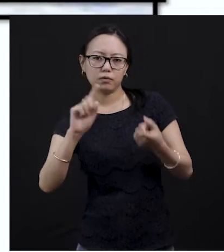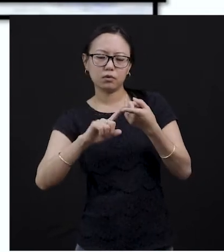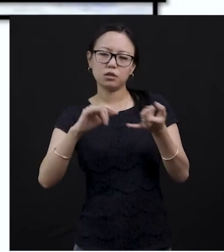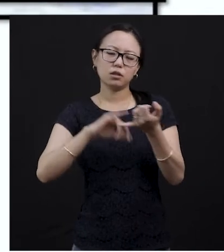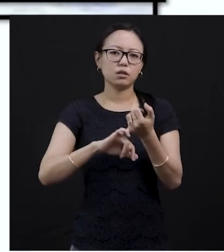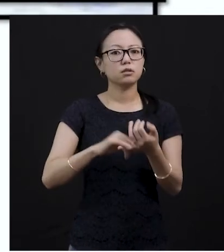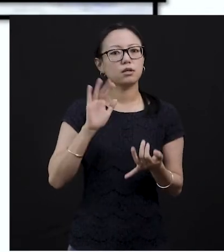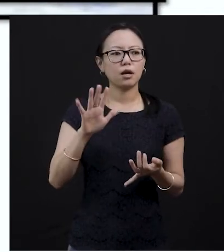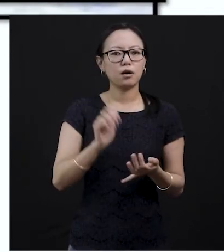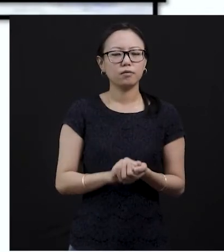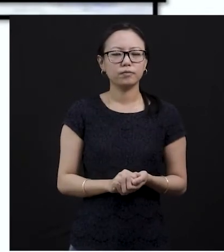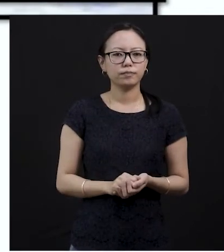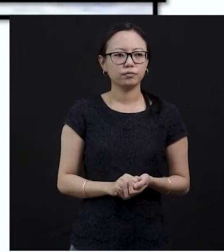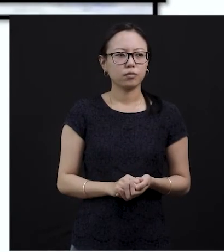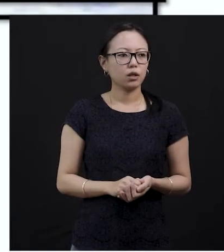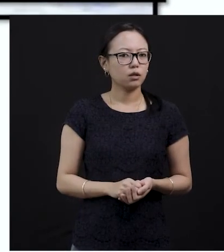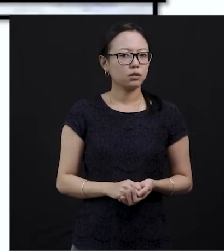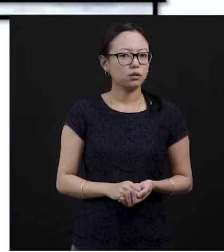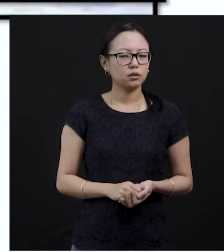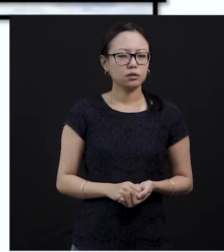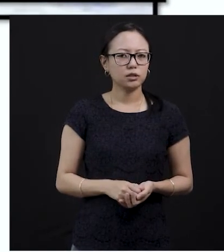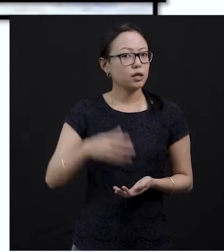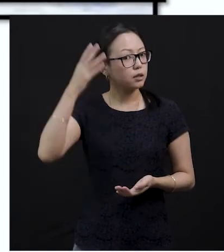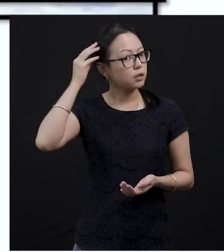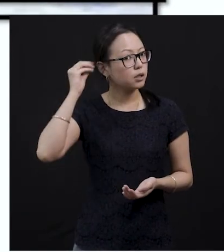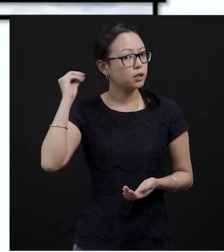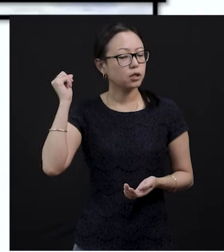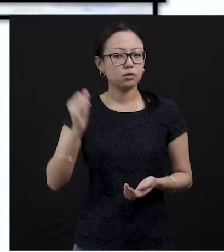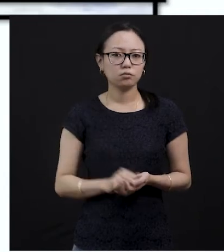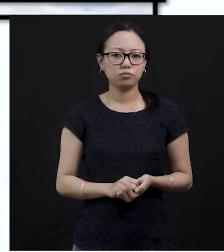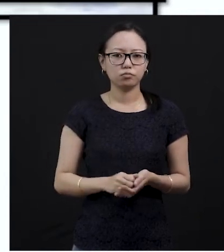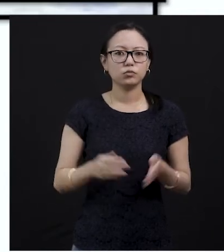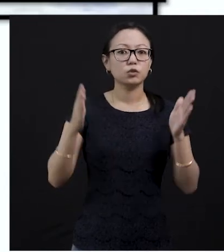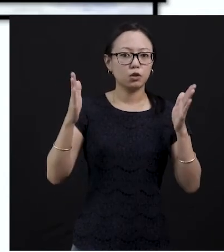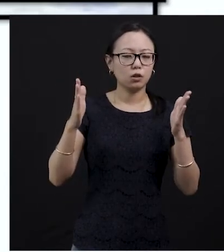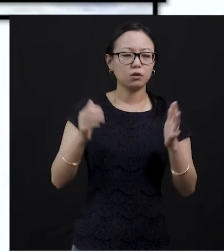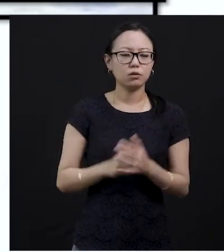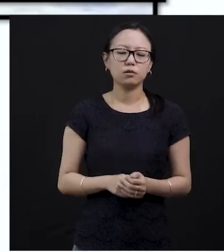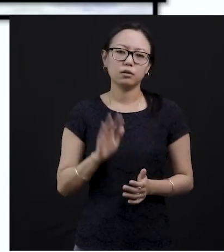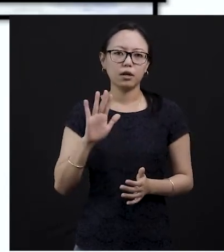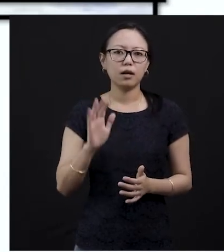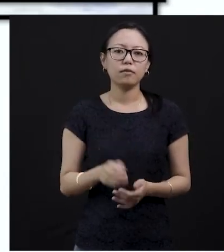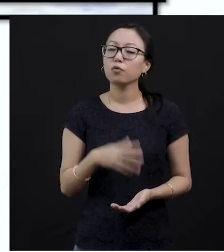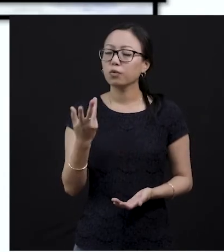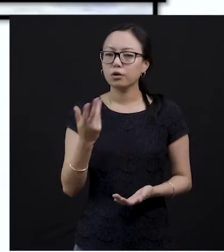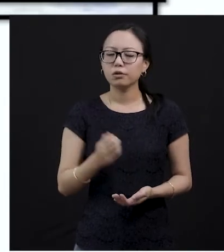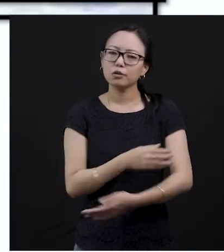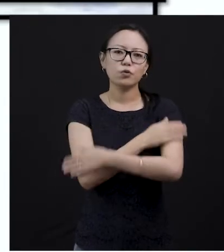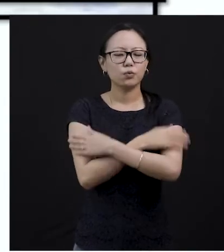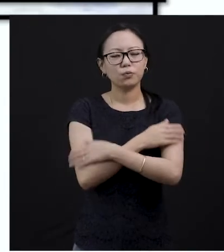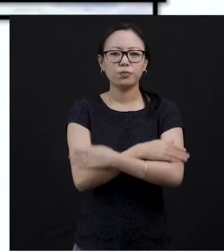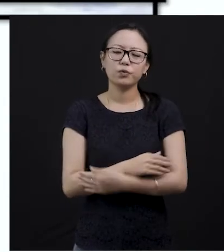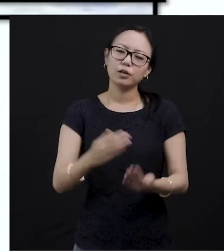long hairs to keep themselves warm. So they have, the mountain